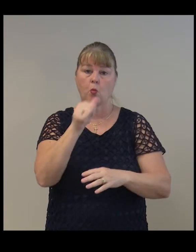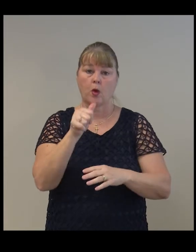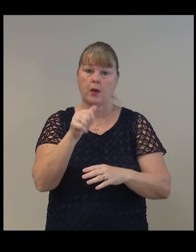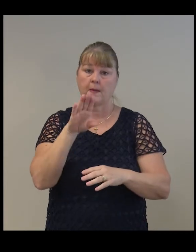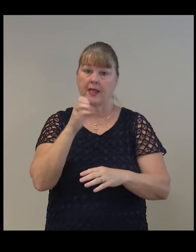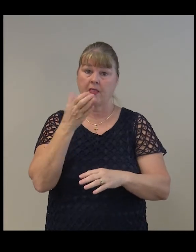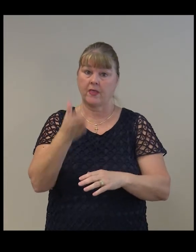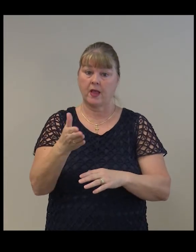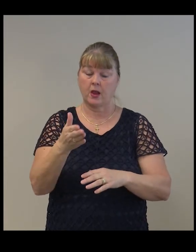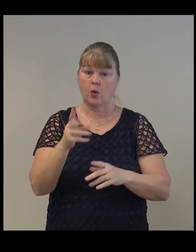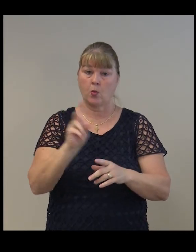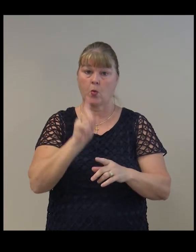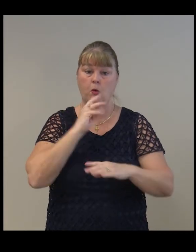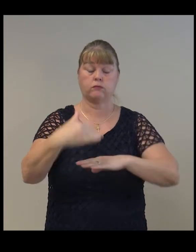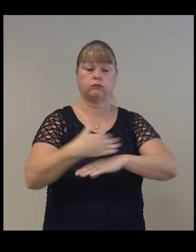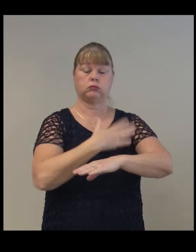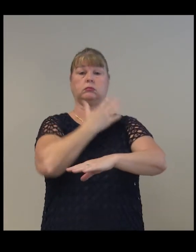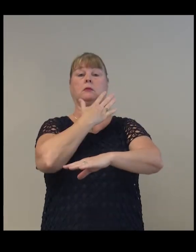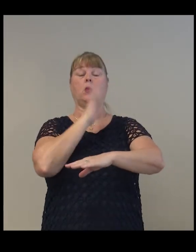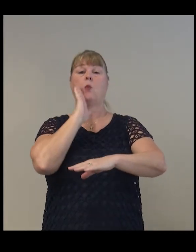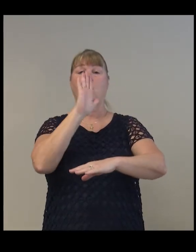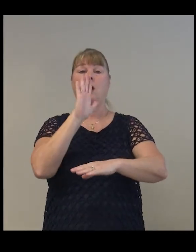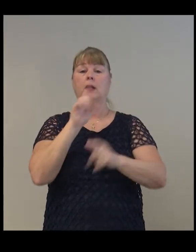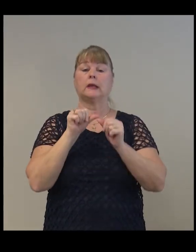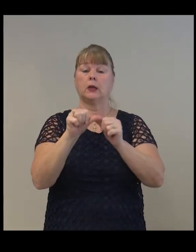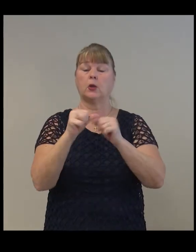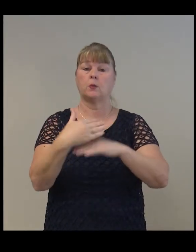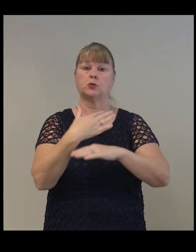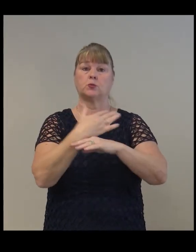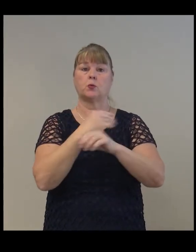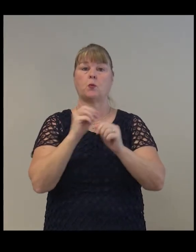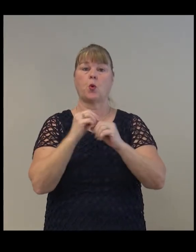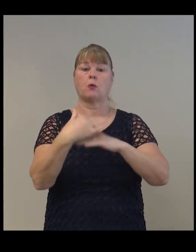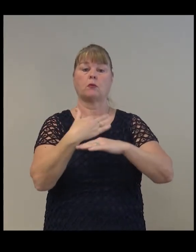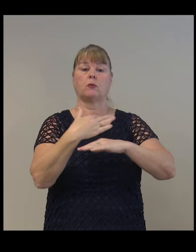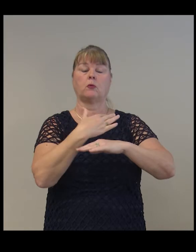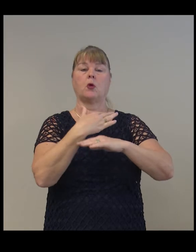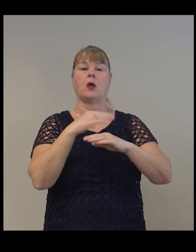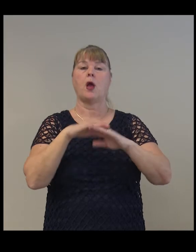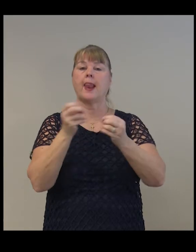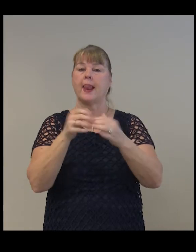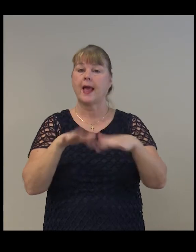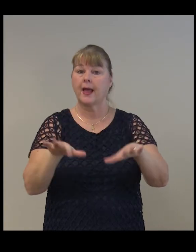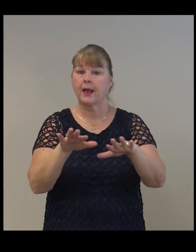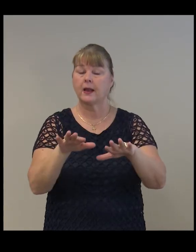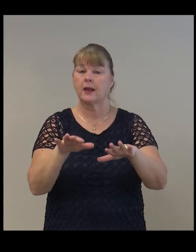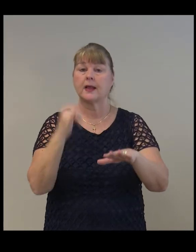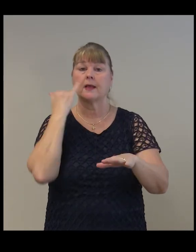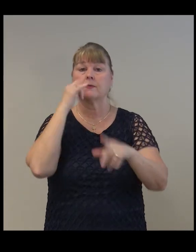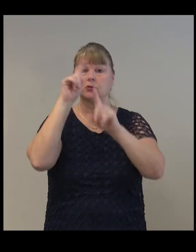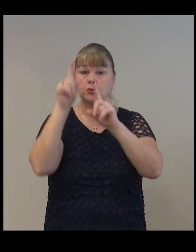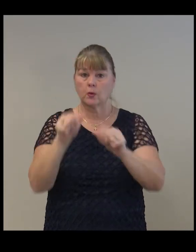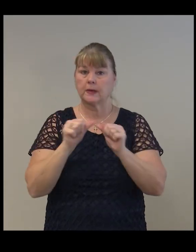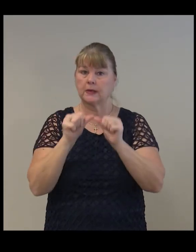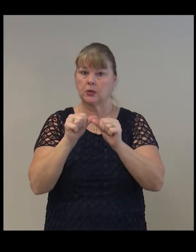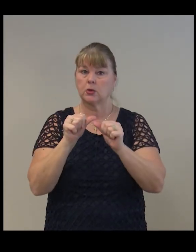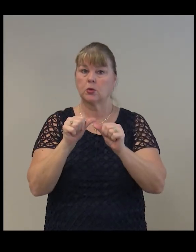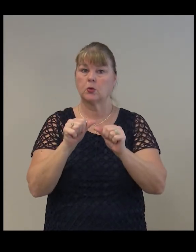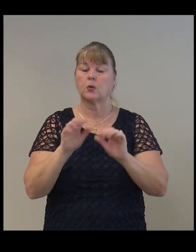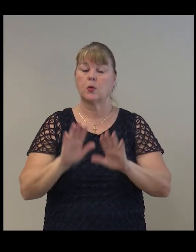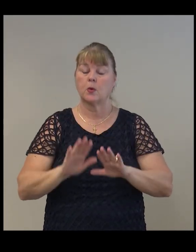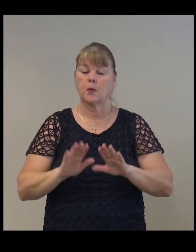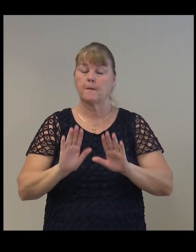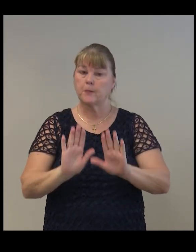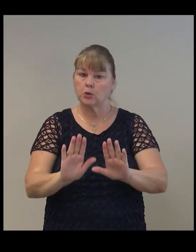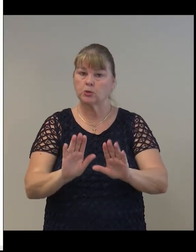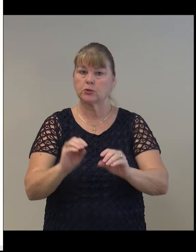because it doesn't care and it will just continue to push further and further inland as long as that storm is continuing to push it and continuing to